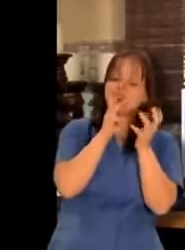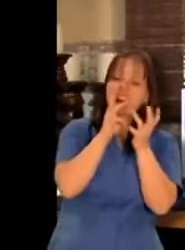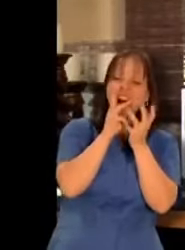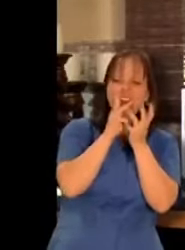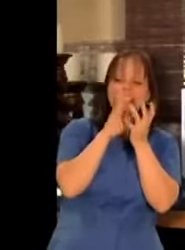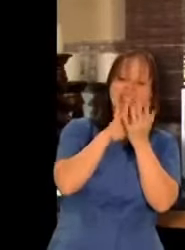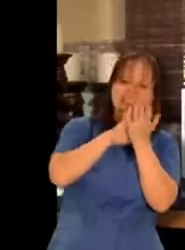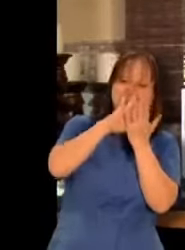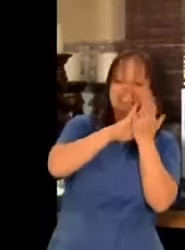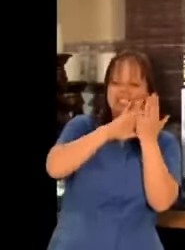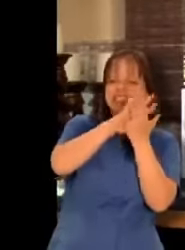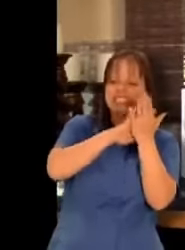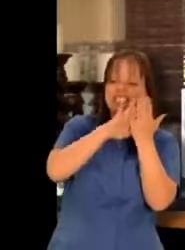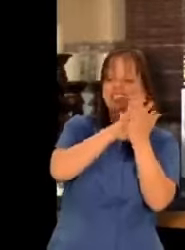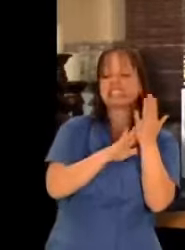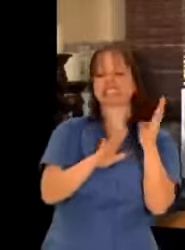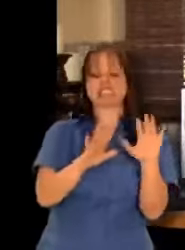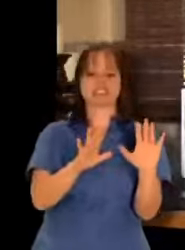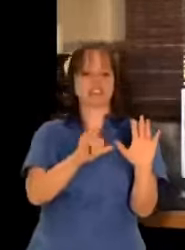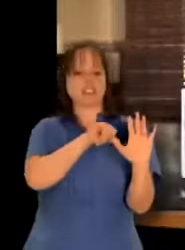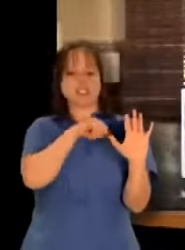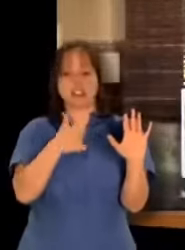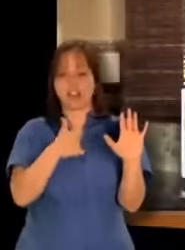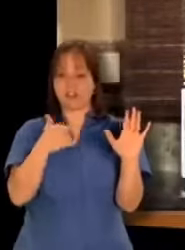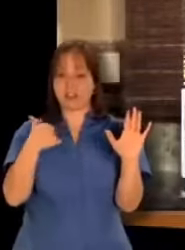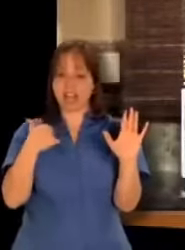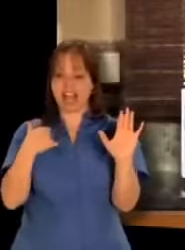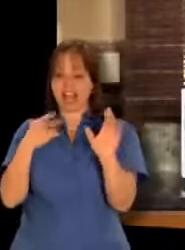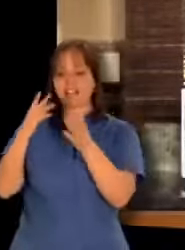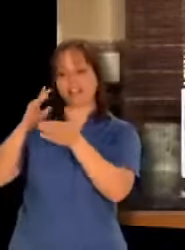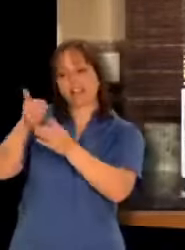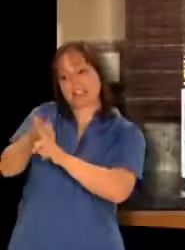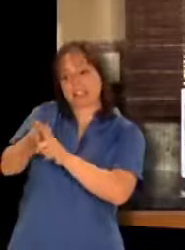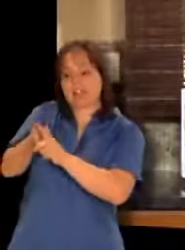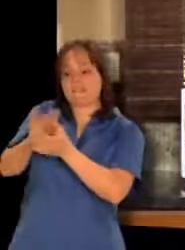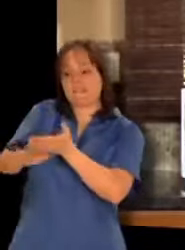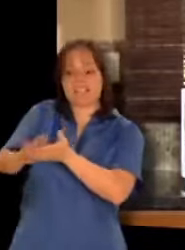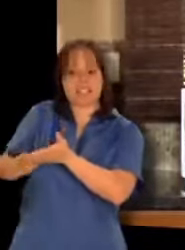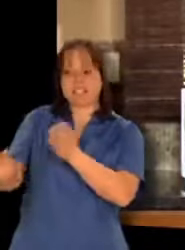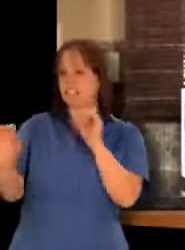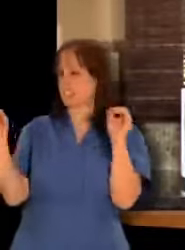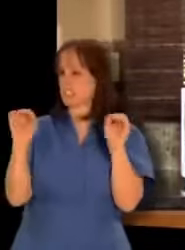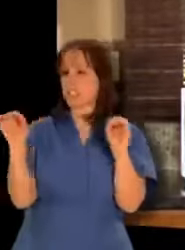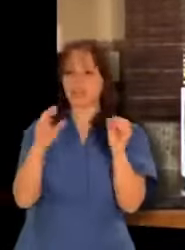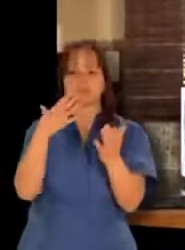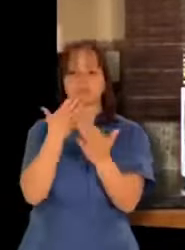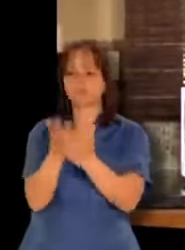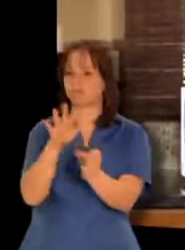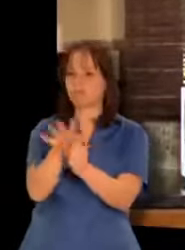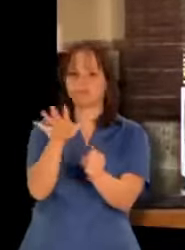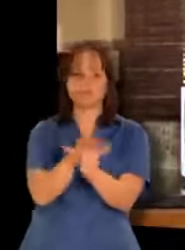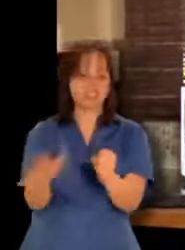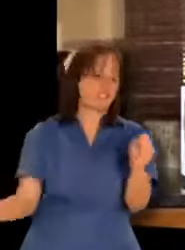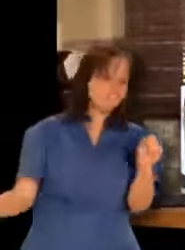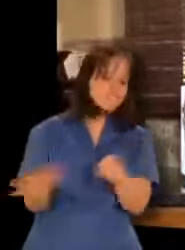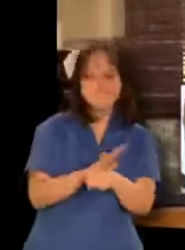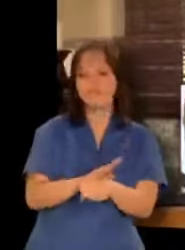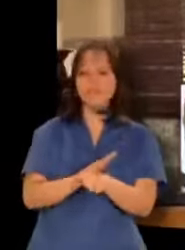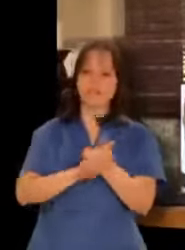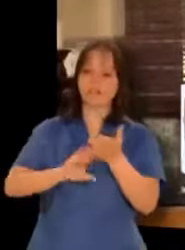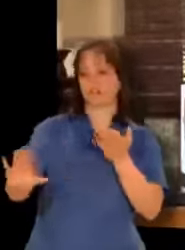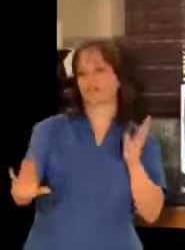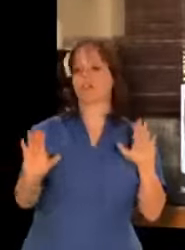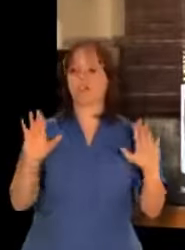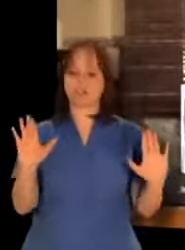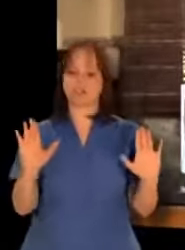other ionizers, they all have a self or automatic cleaning system. None of them are good enough to completely clean the machine. So we simply spin